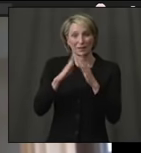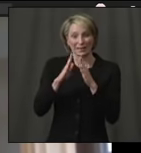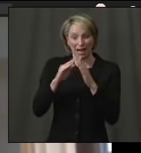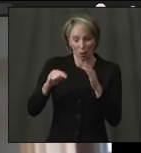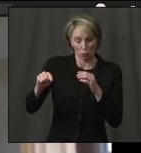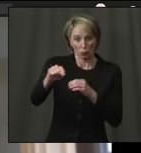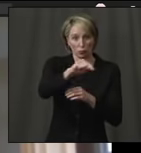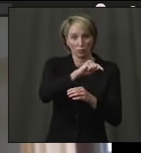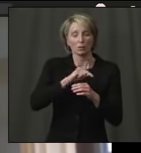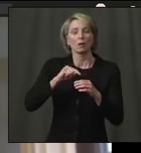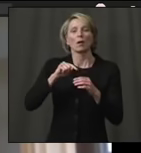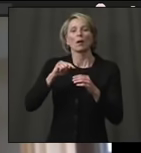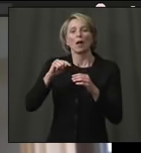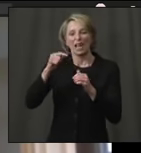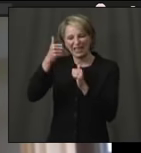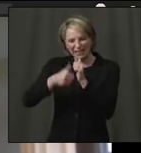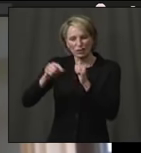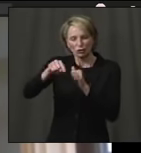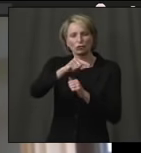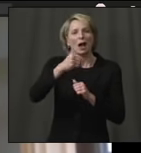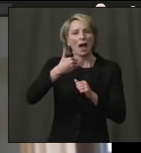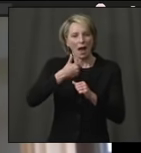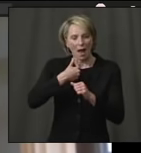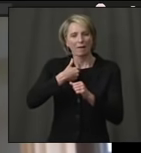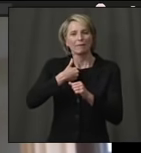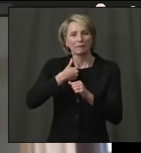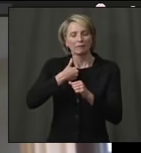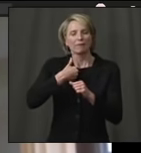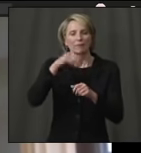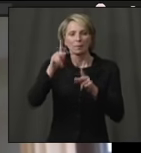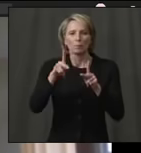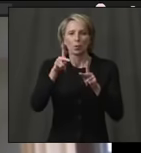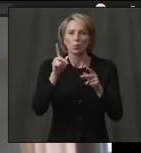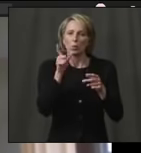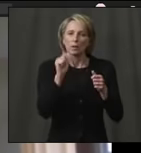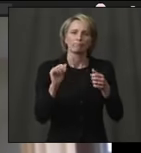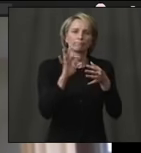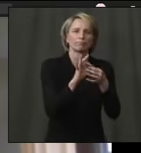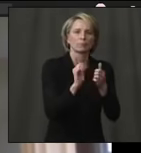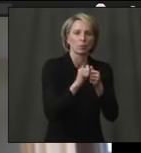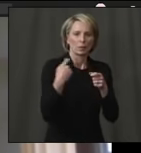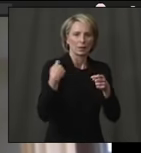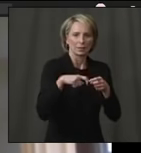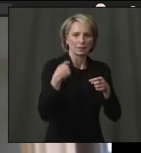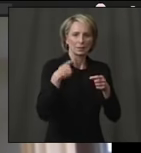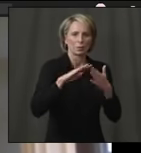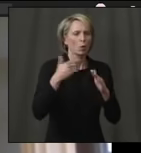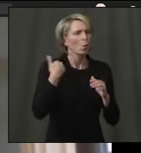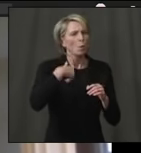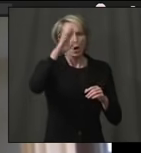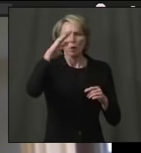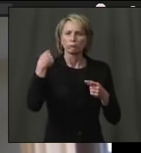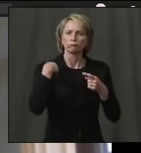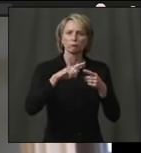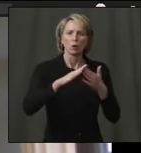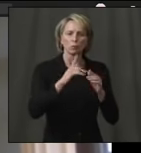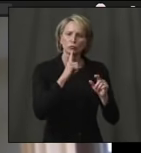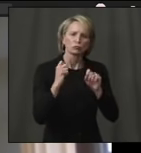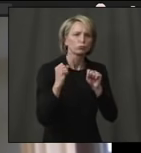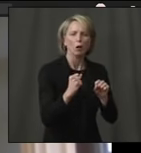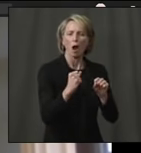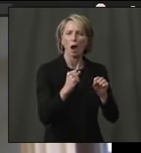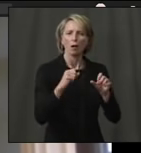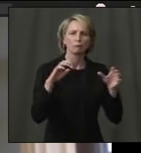in their communities. And we know the Latino community is strong and very vibrant here. And we've had